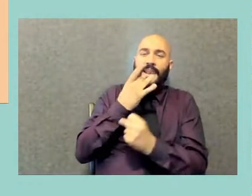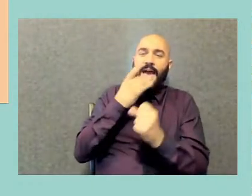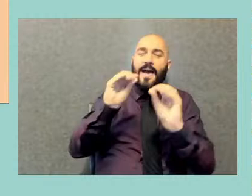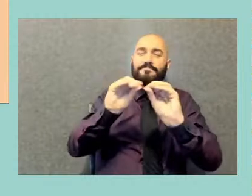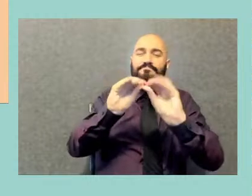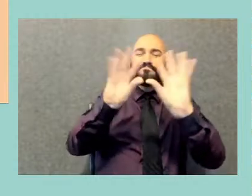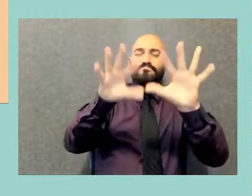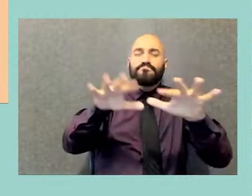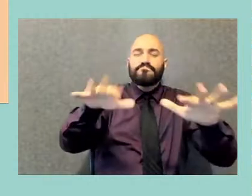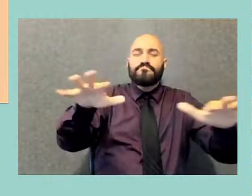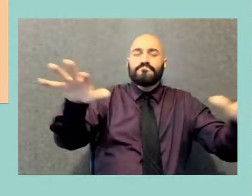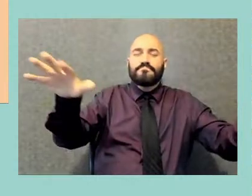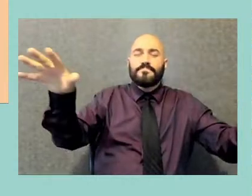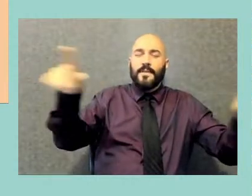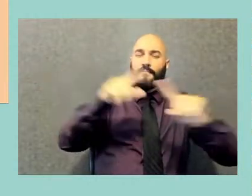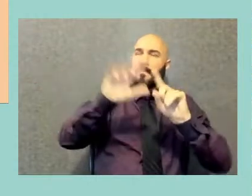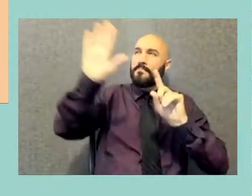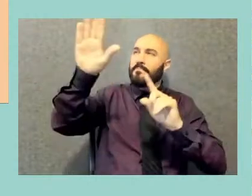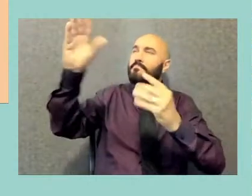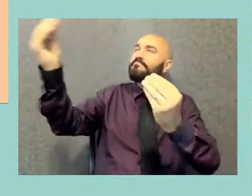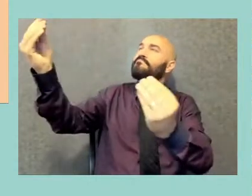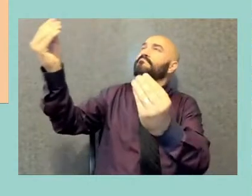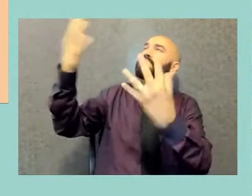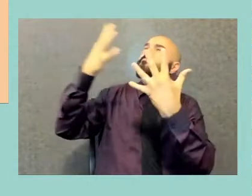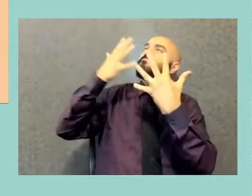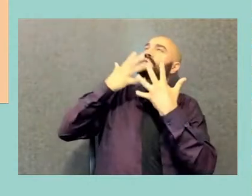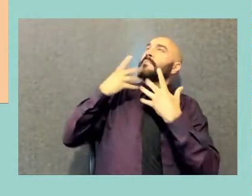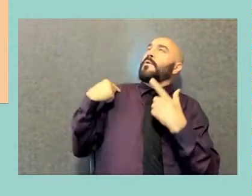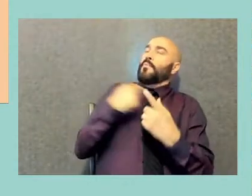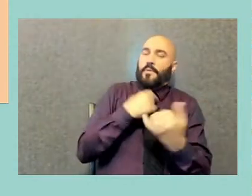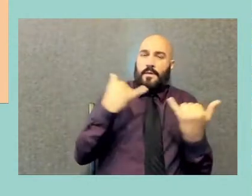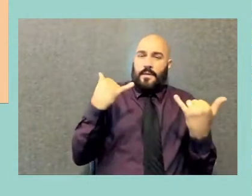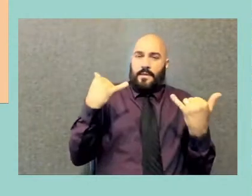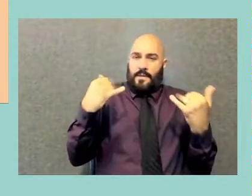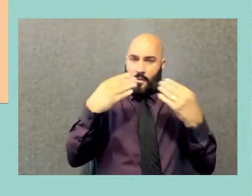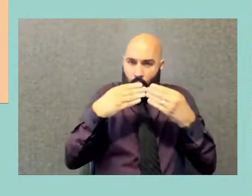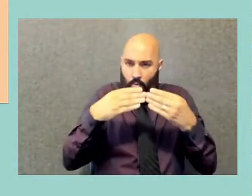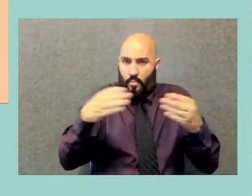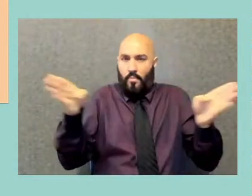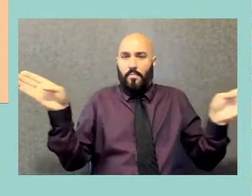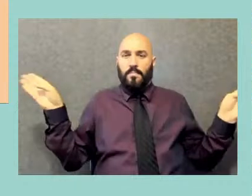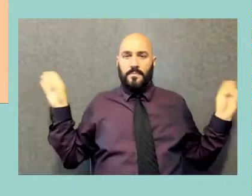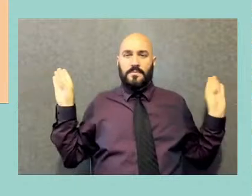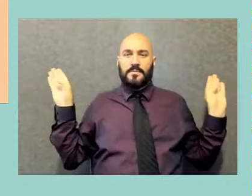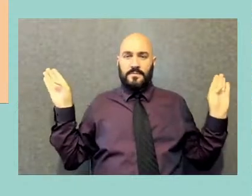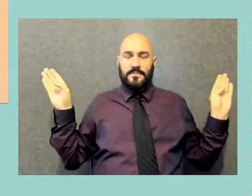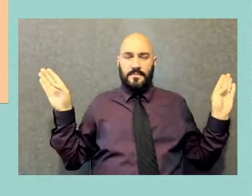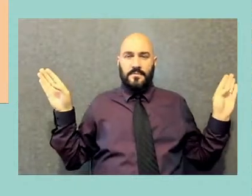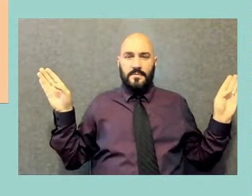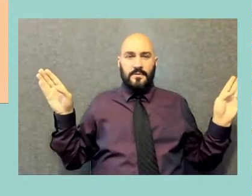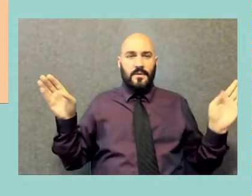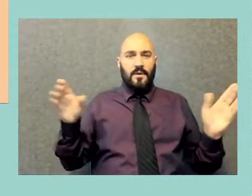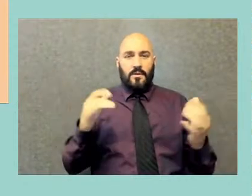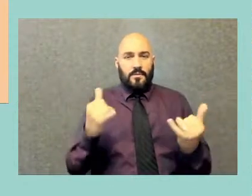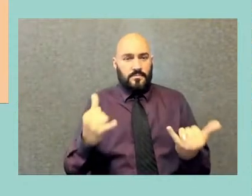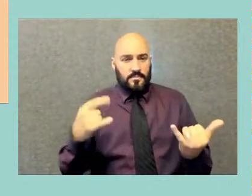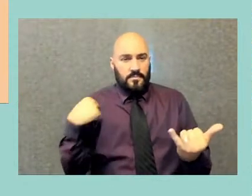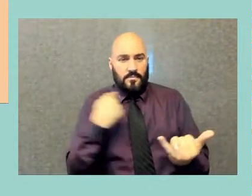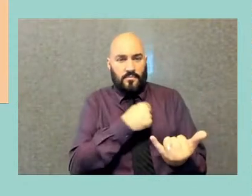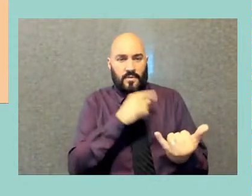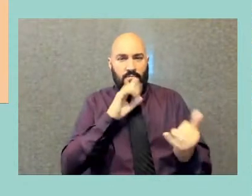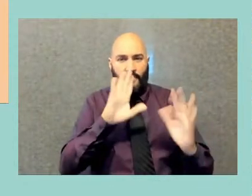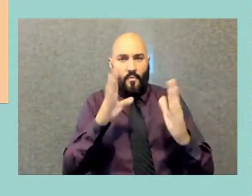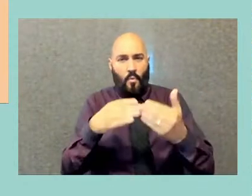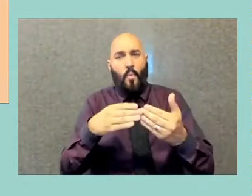One. We are opening up in sweet surrender to the luminous love light of the